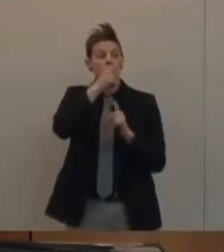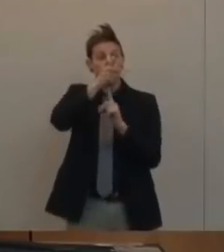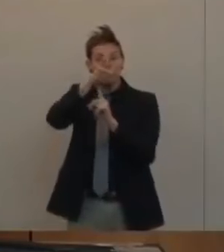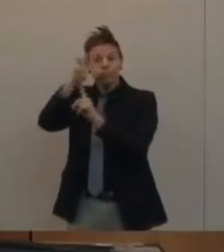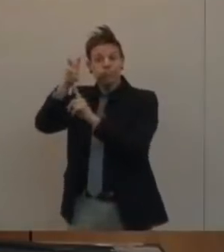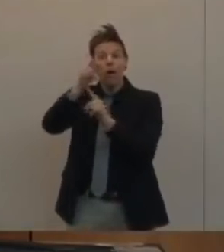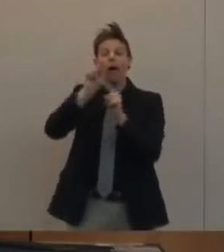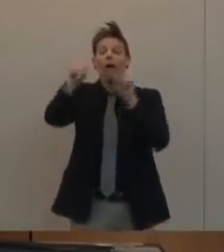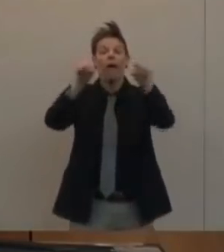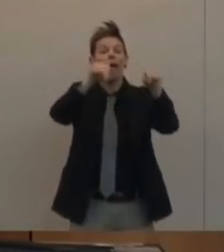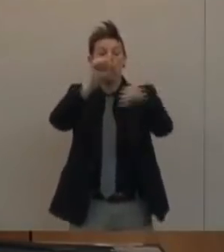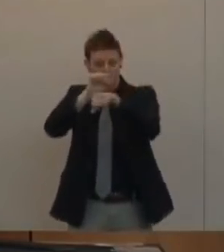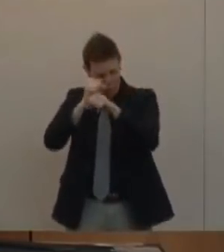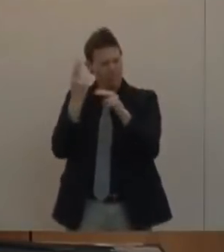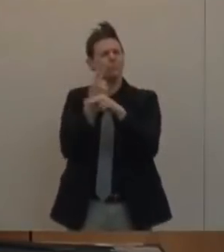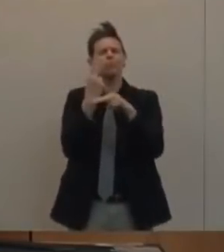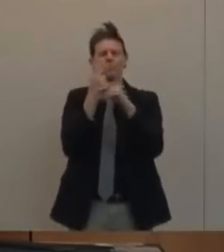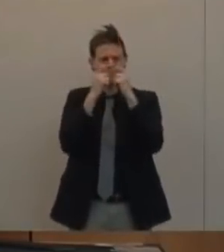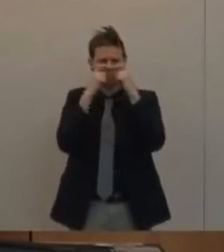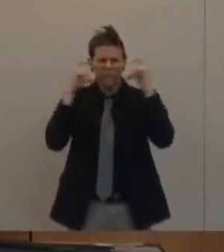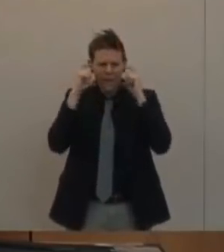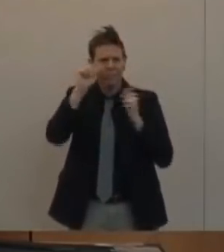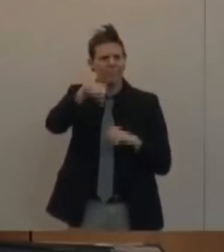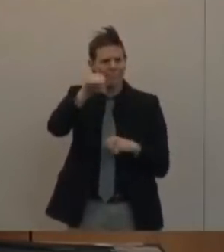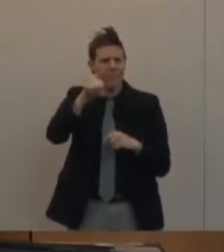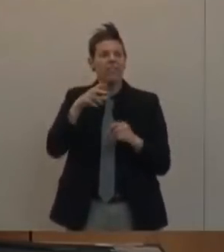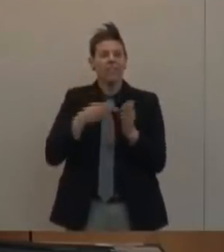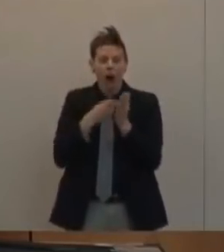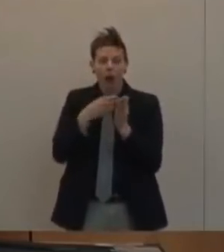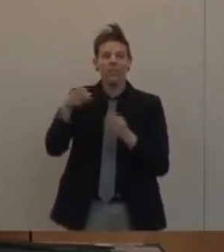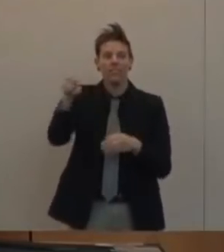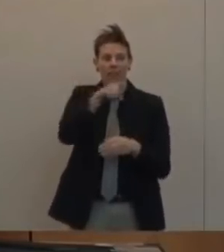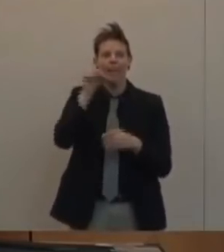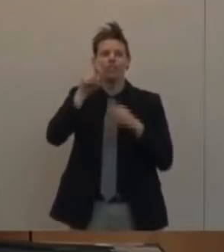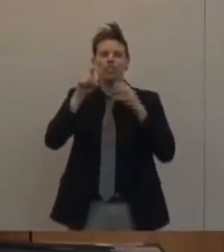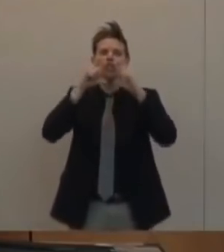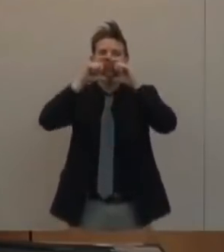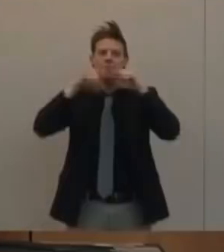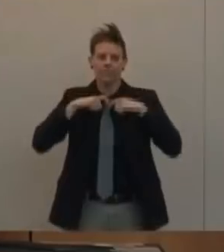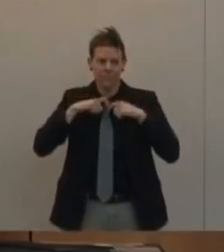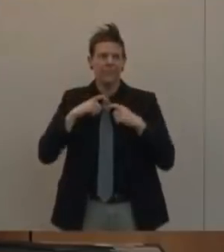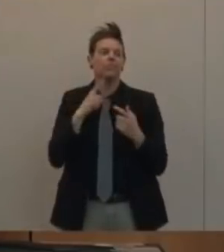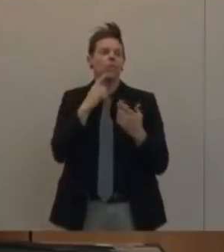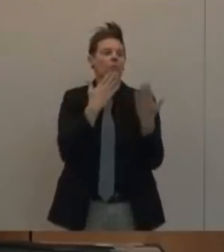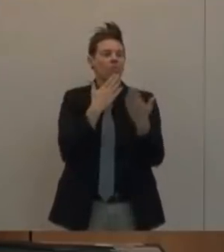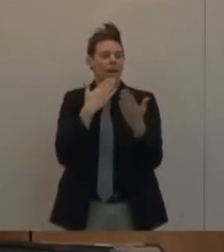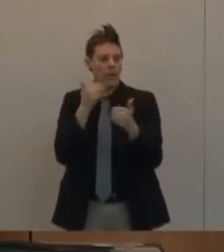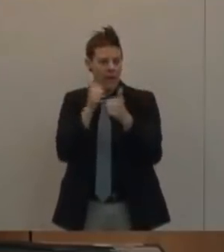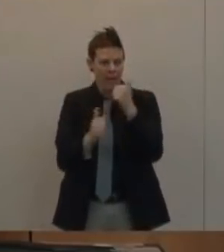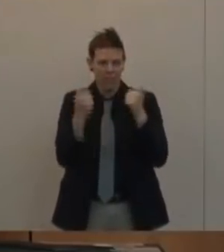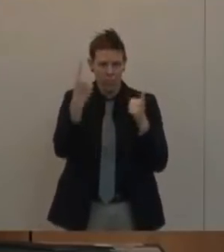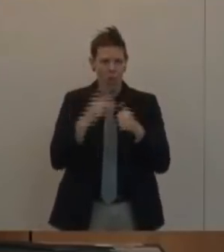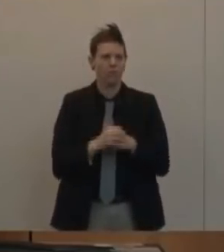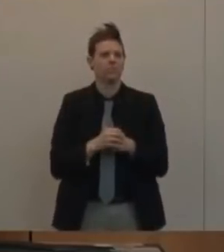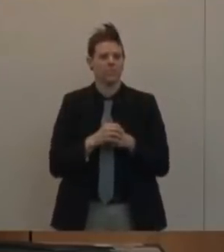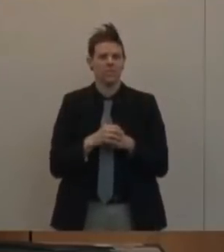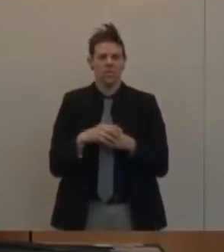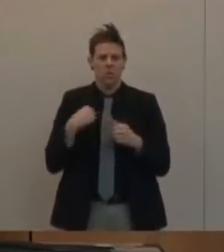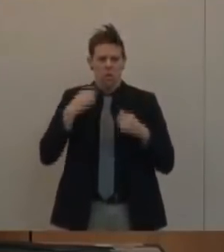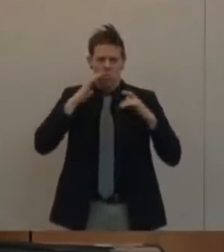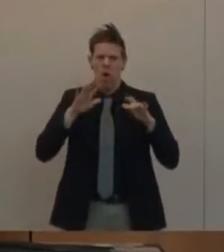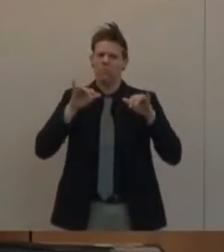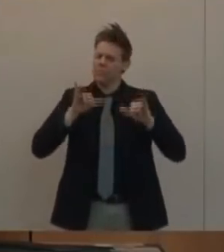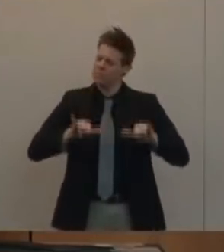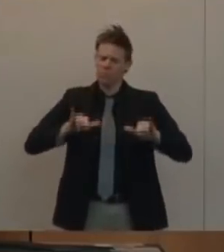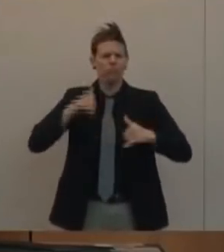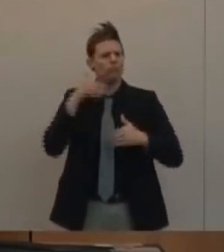are also wearing masks, and frankly, they should. So I want to thank everyone for doing that. So we're going to do the same format that we've been doing every